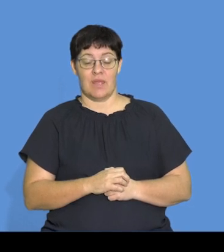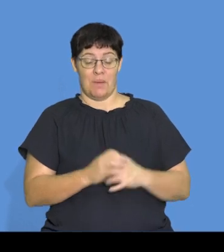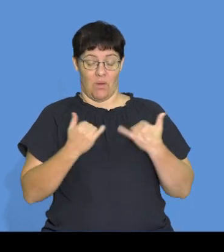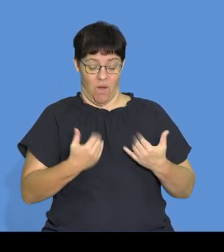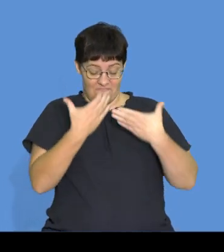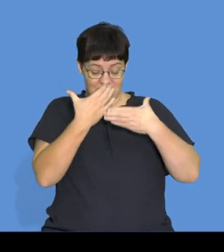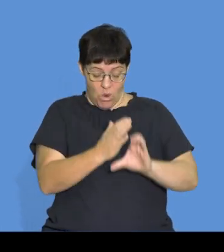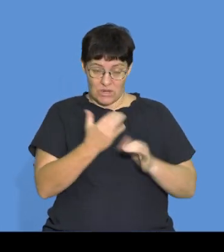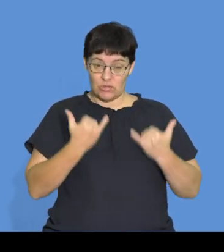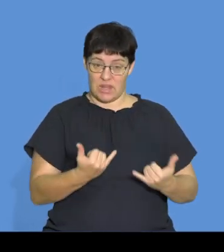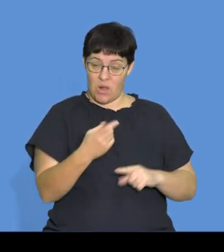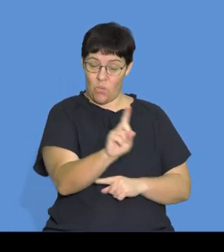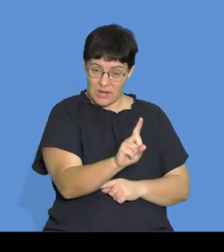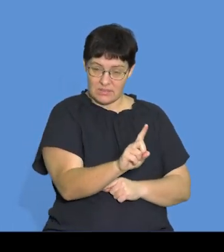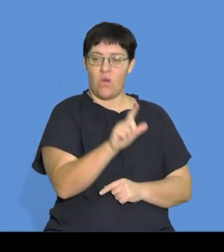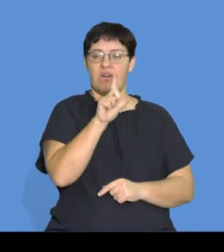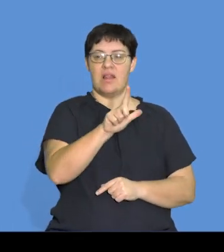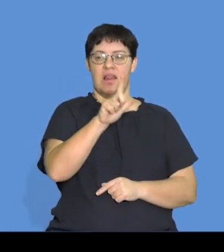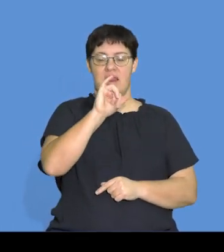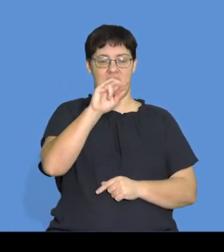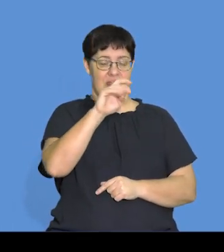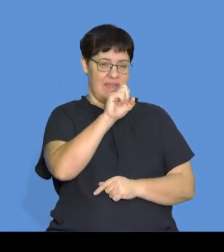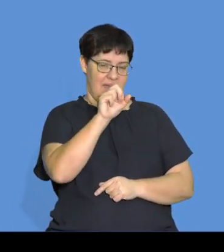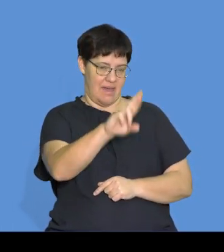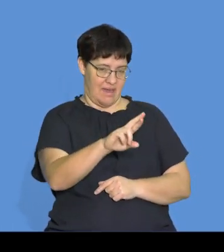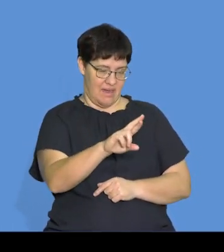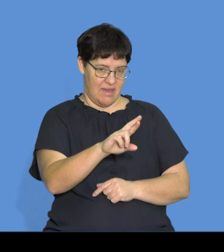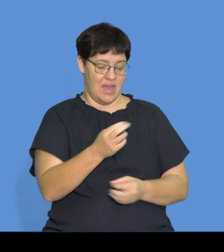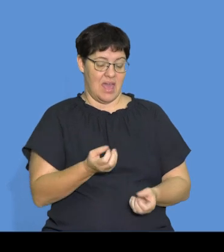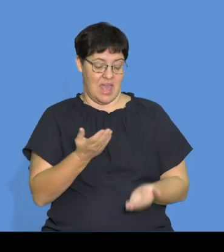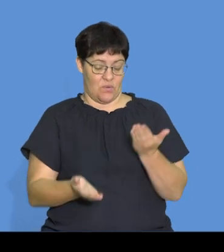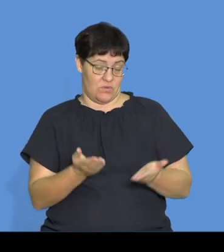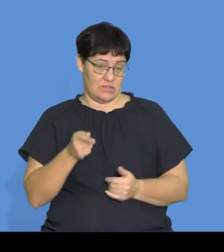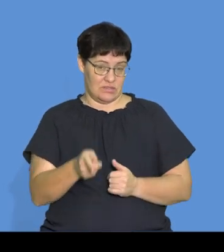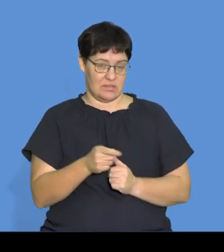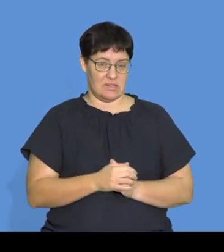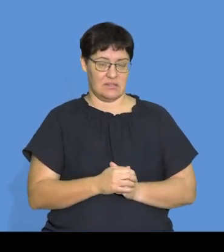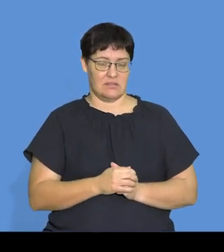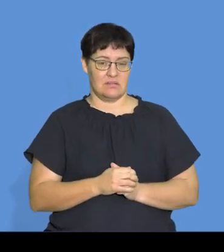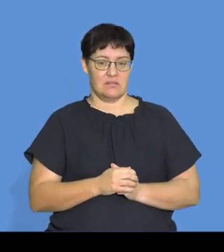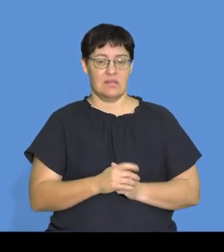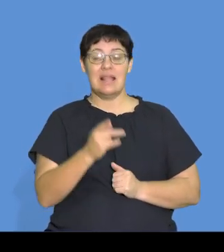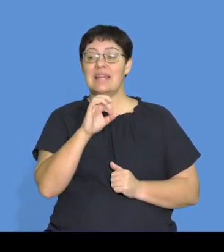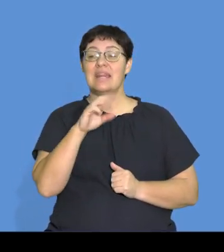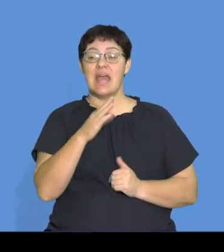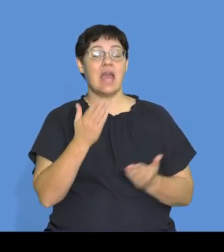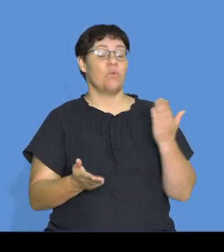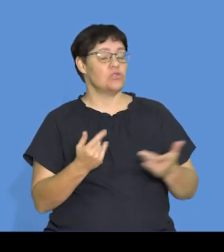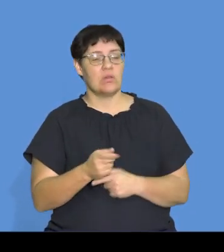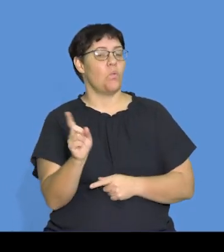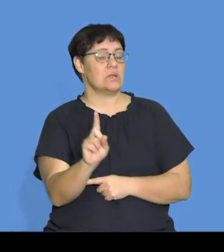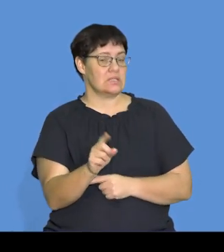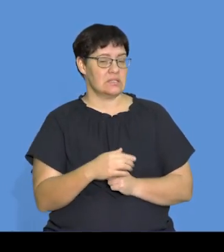specific lesson, we are only focusing on the linear equation. Linear equation will be an